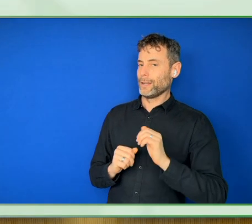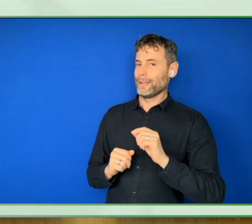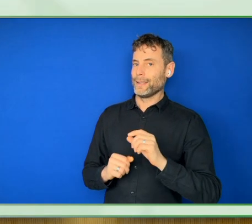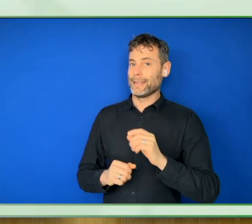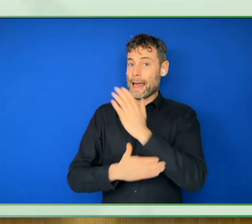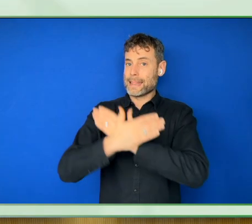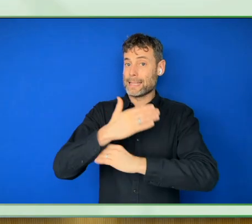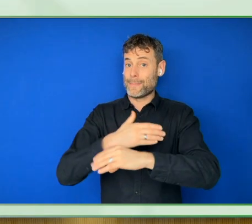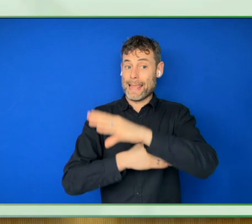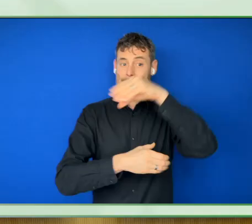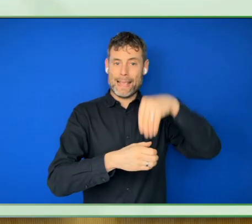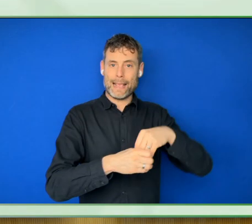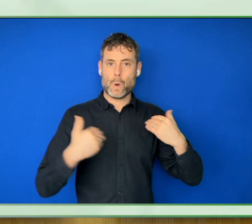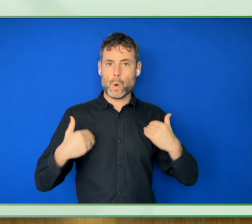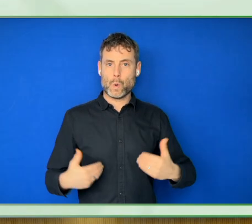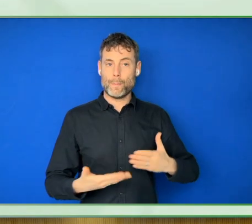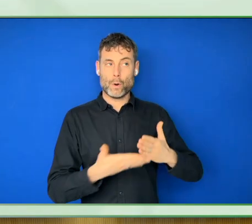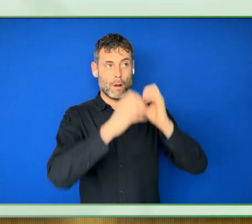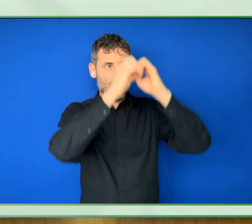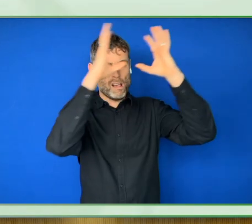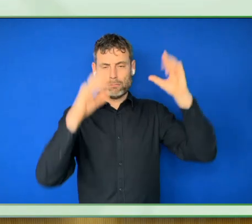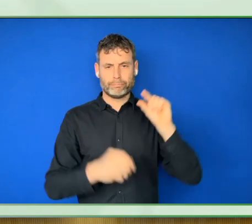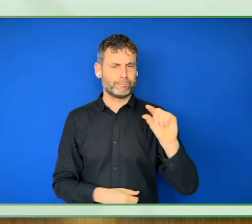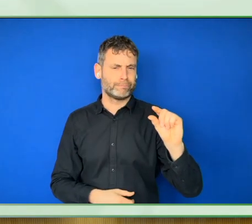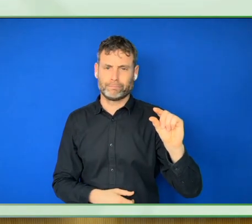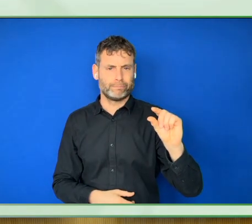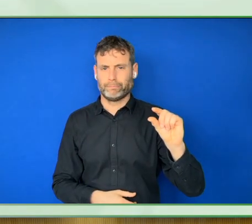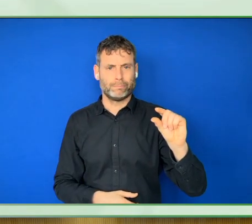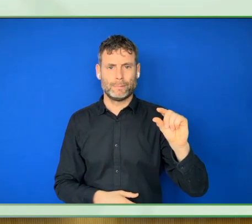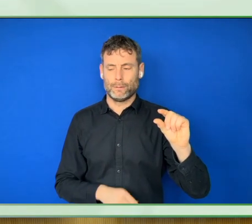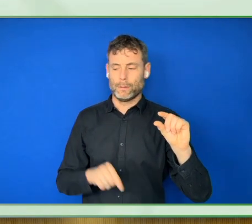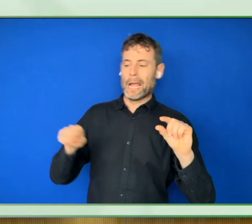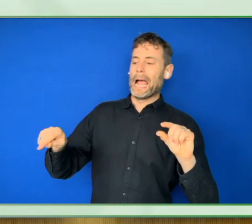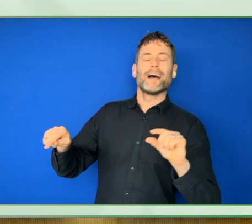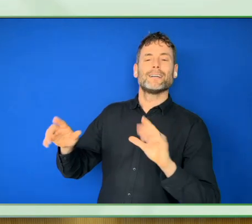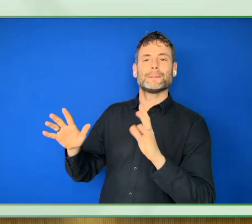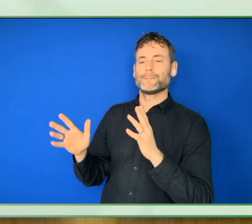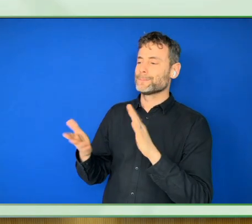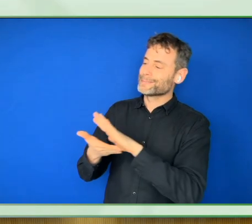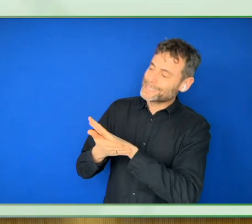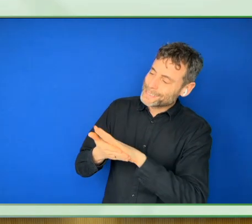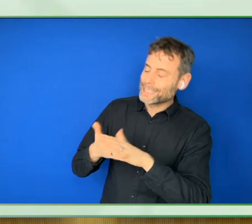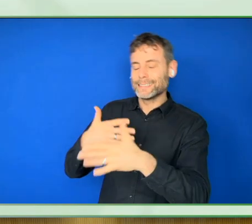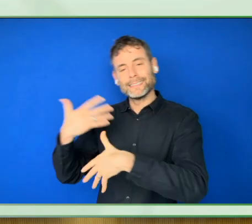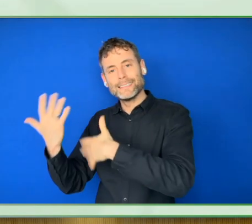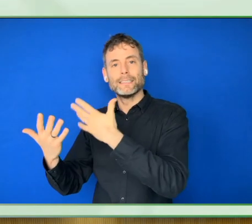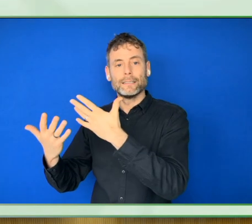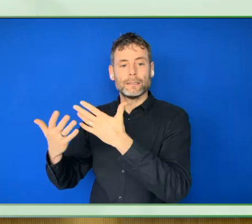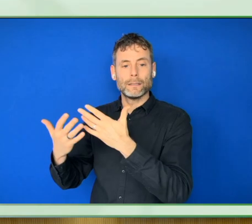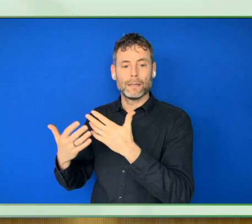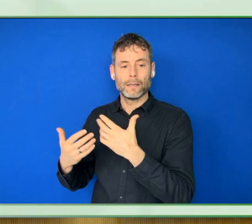challenge is that disability is a cross-cutting issue. You